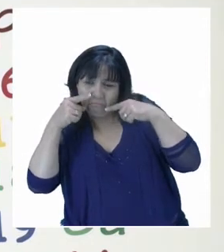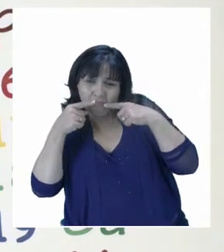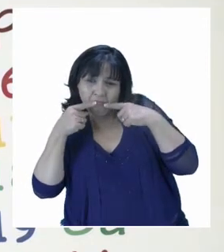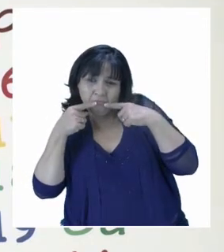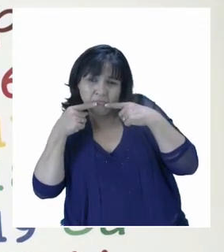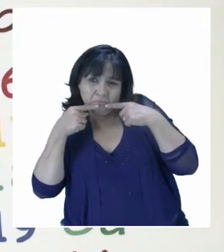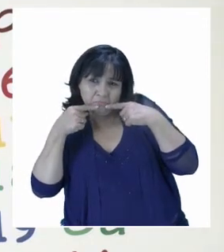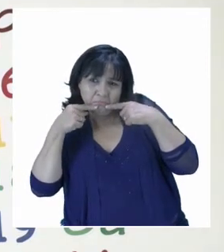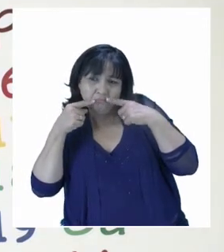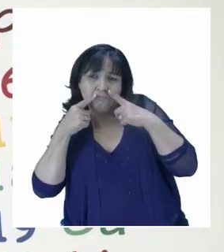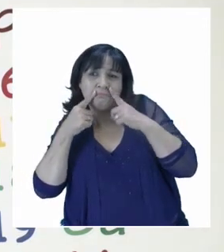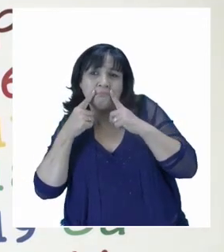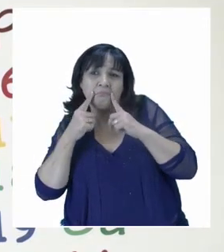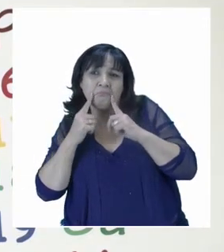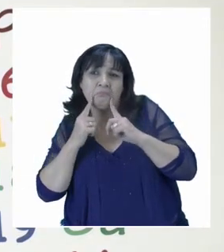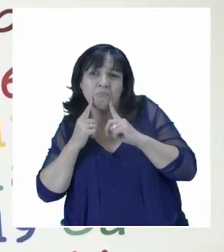eyebrows